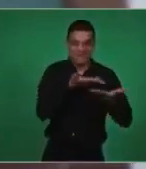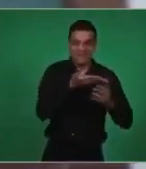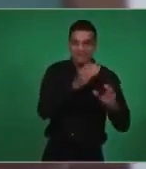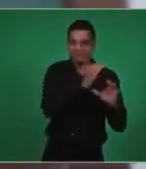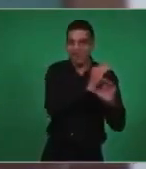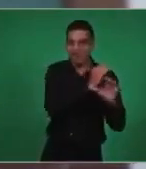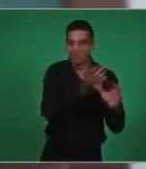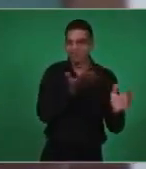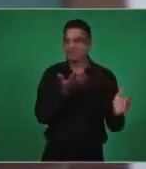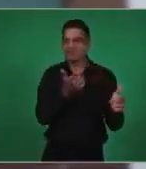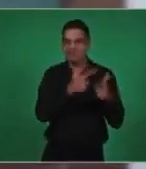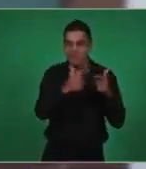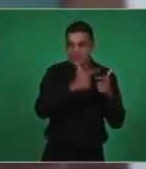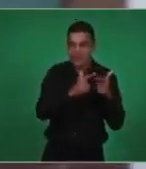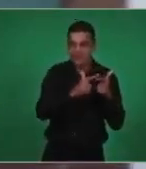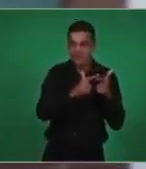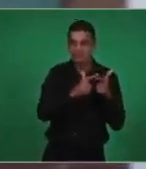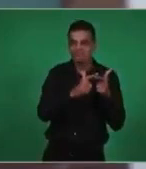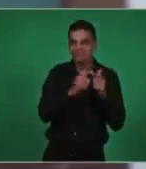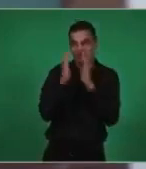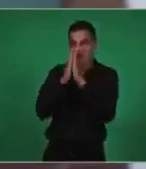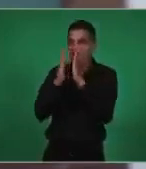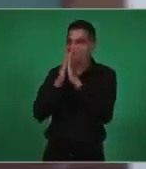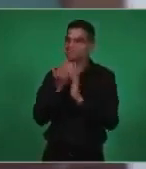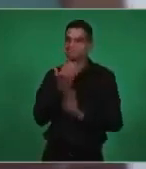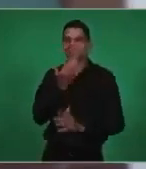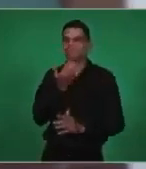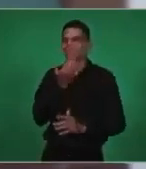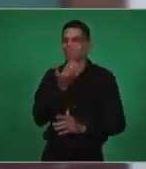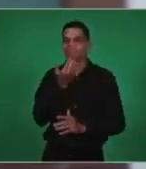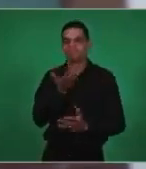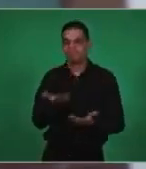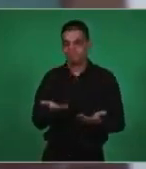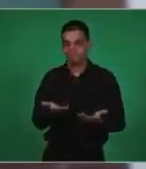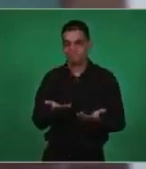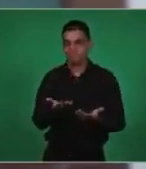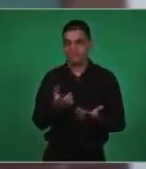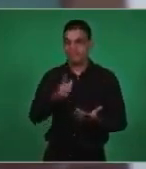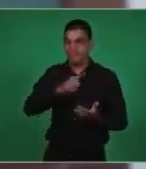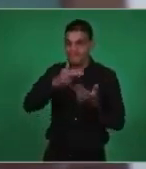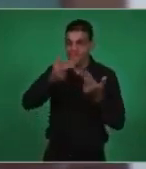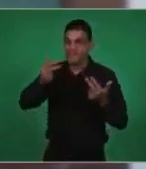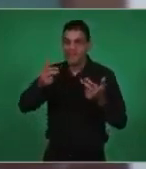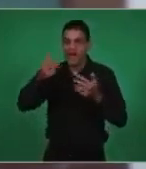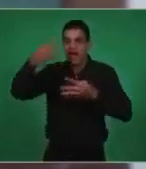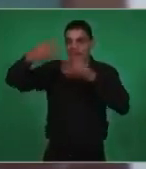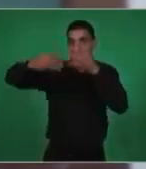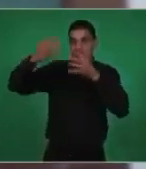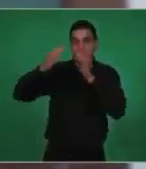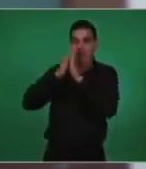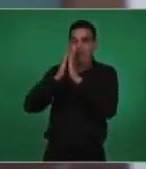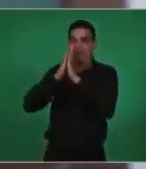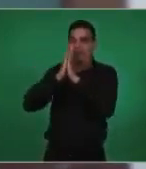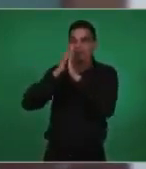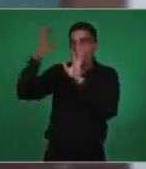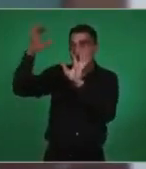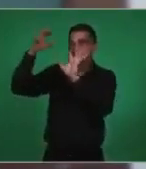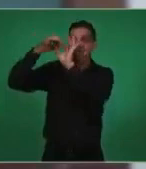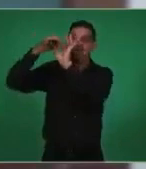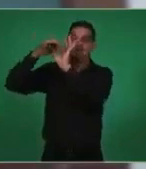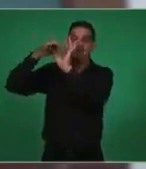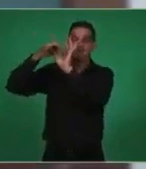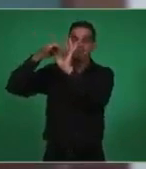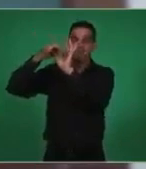and sister. There are many things that hinder a prayer to come to the Lord. It's the sin, doubt, and the